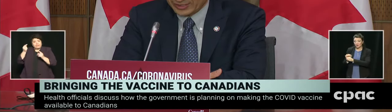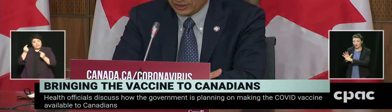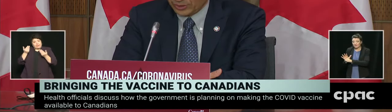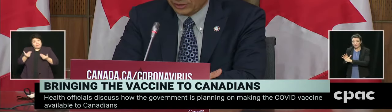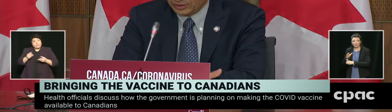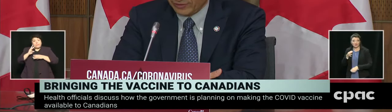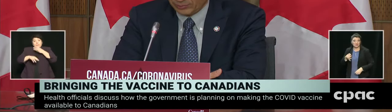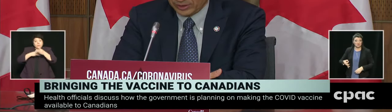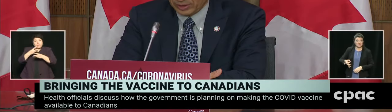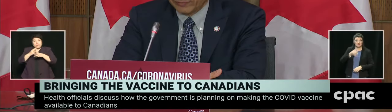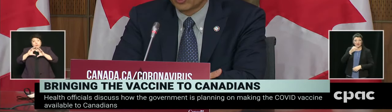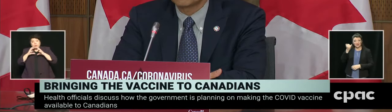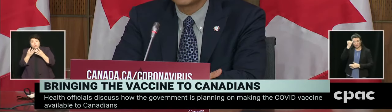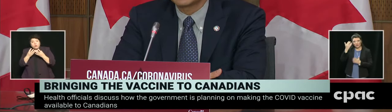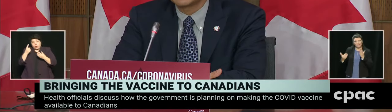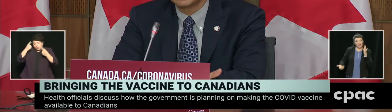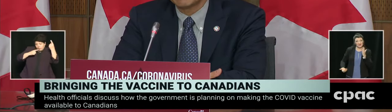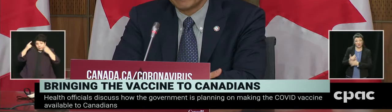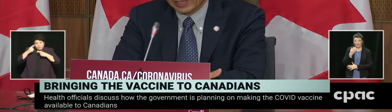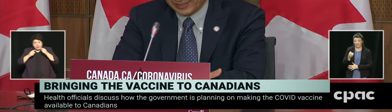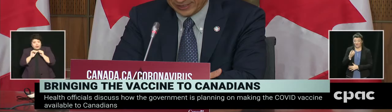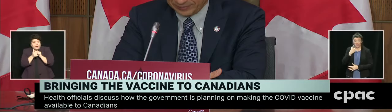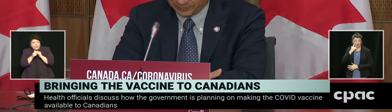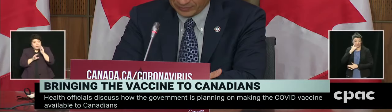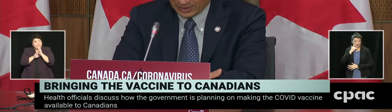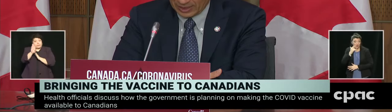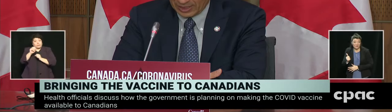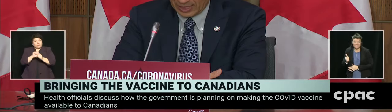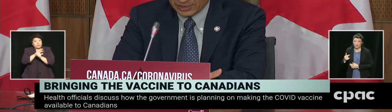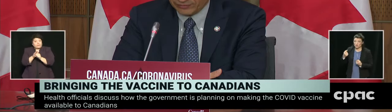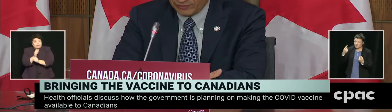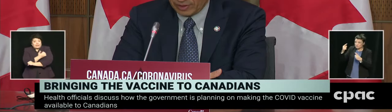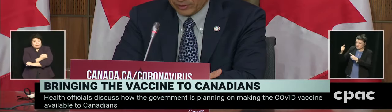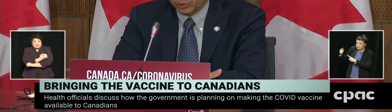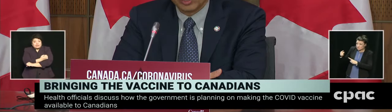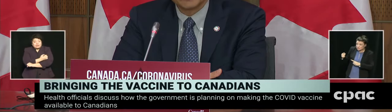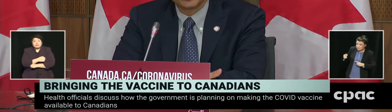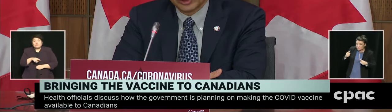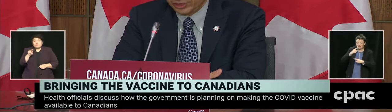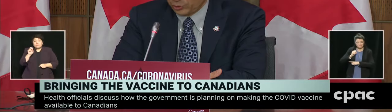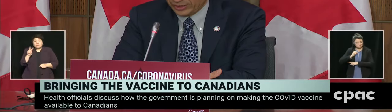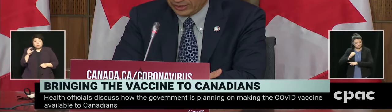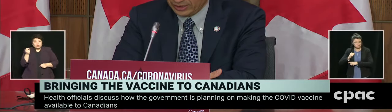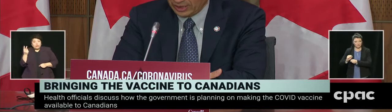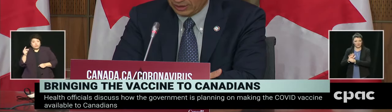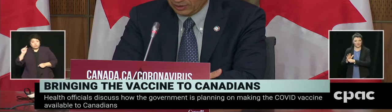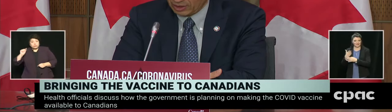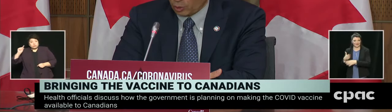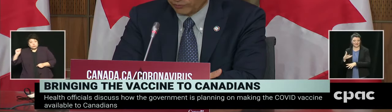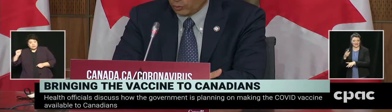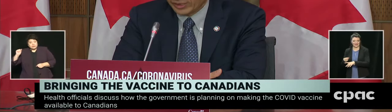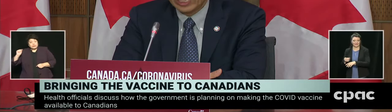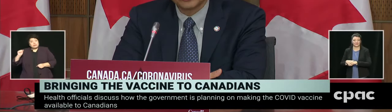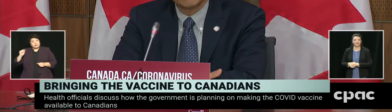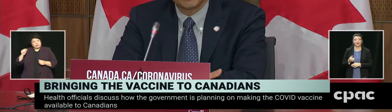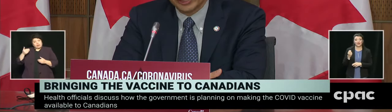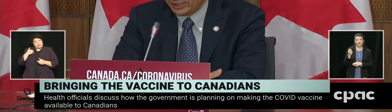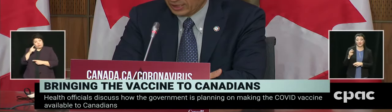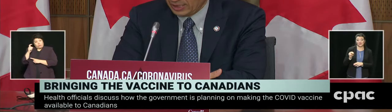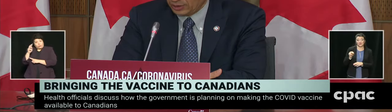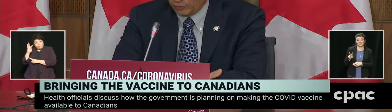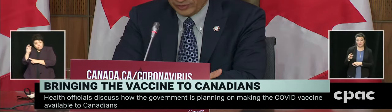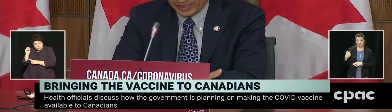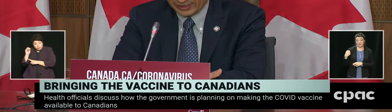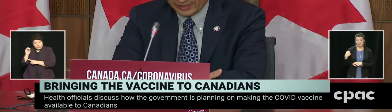to accelerate the development of a COVID-19 vaccine. As of November 12, 2020, there are over